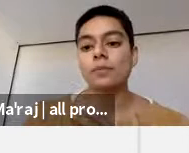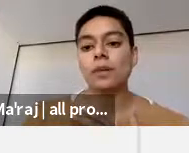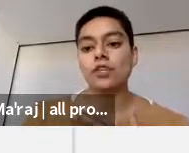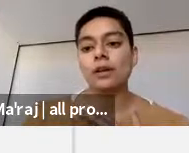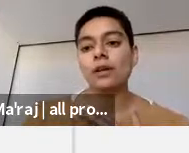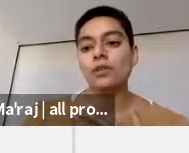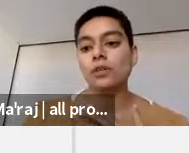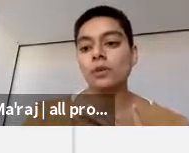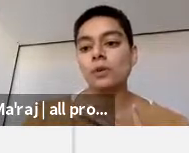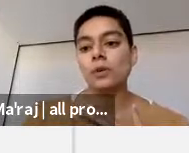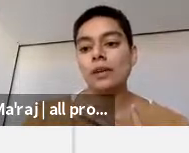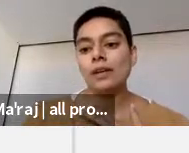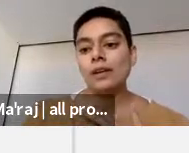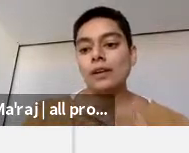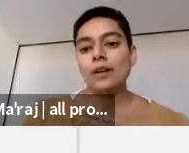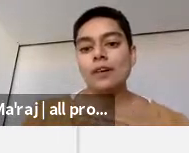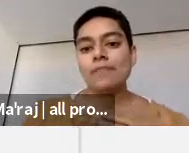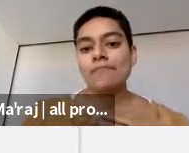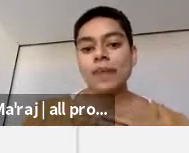this information? How do you